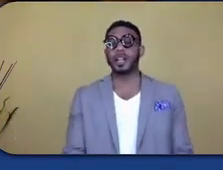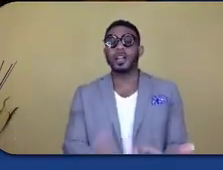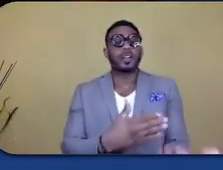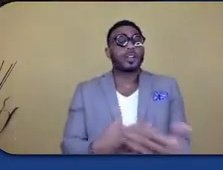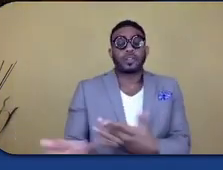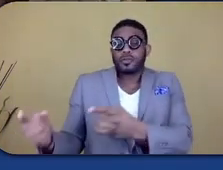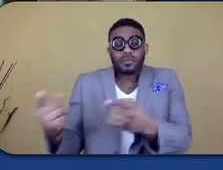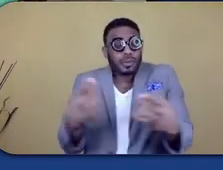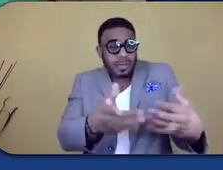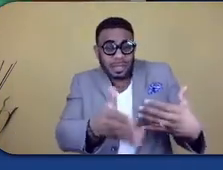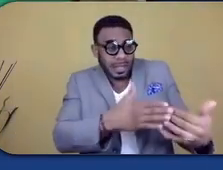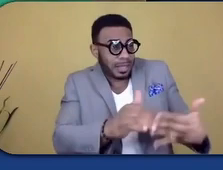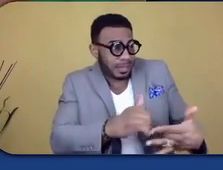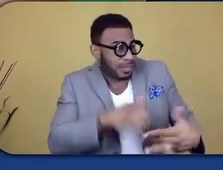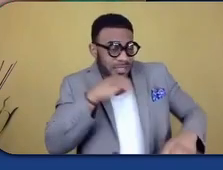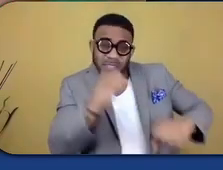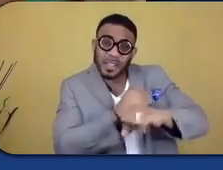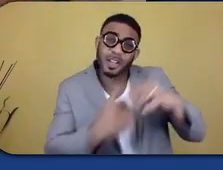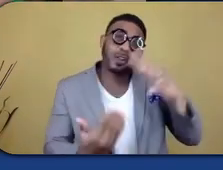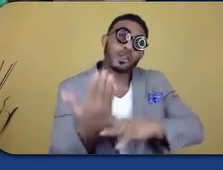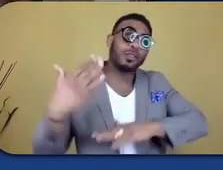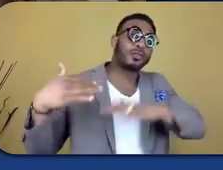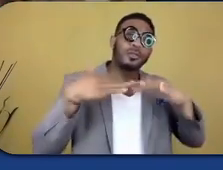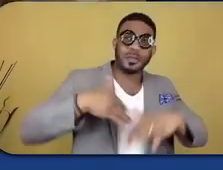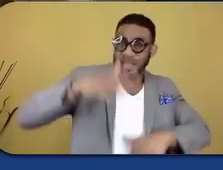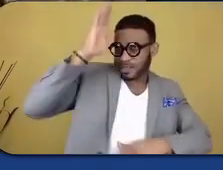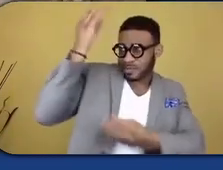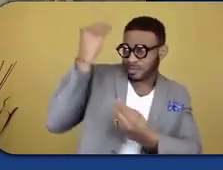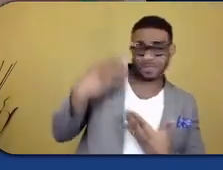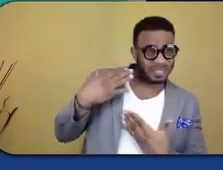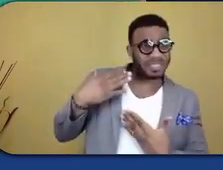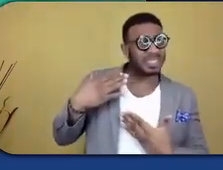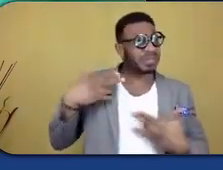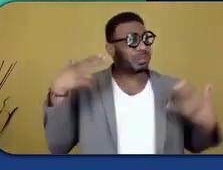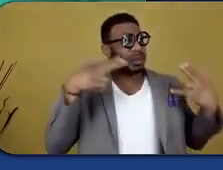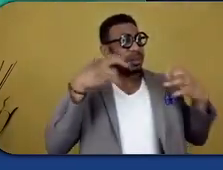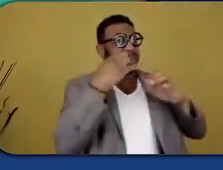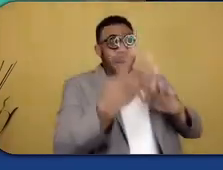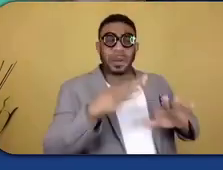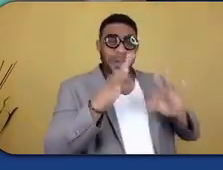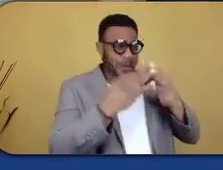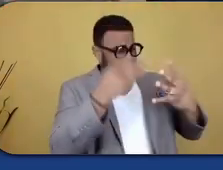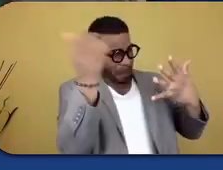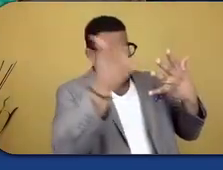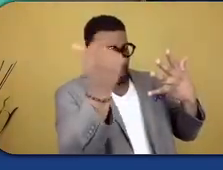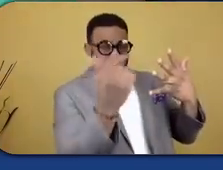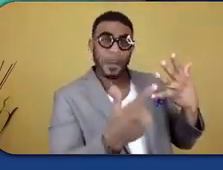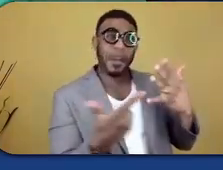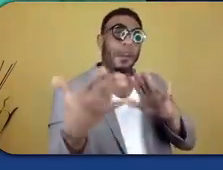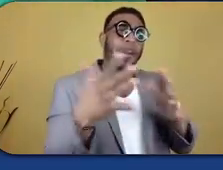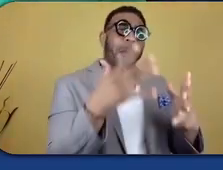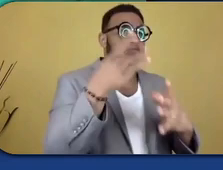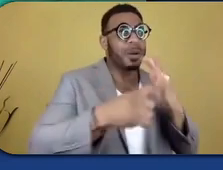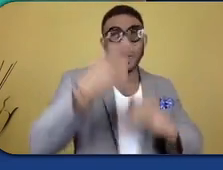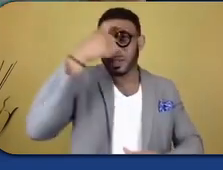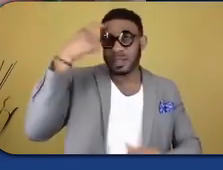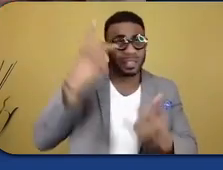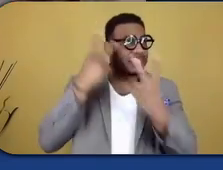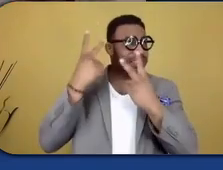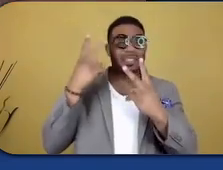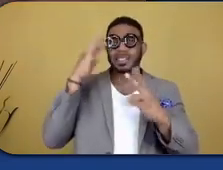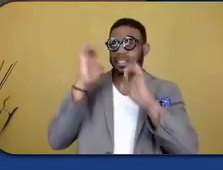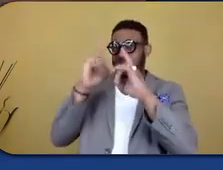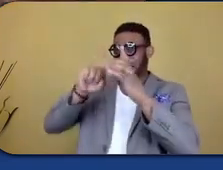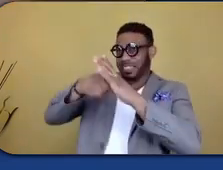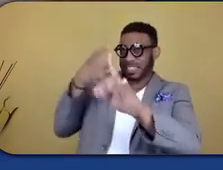bida baba. Abin takun madari sa sand belet biraba. Jeda silago to galam. Education is the key to the real